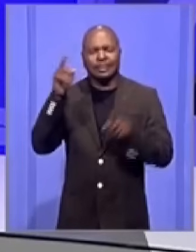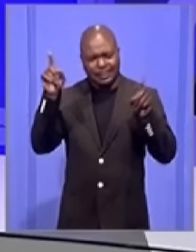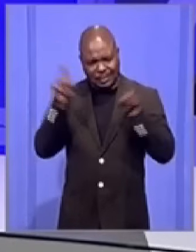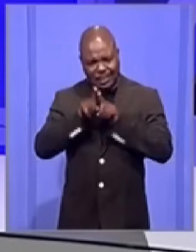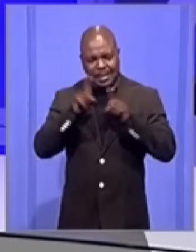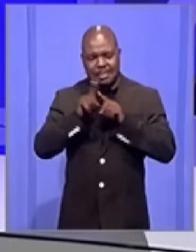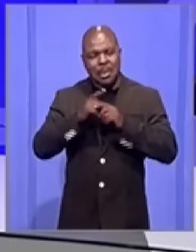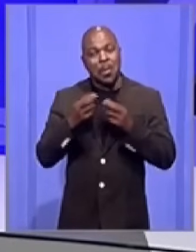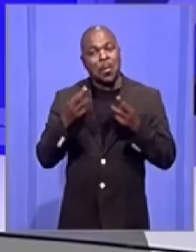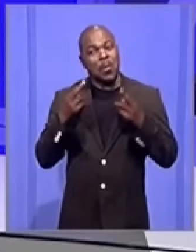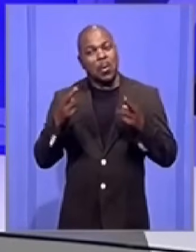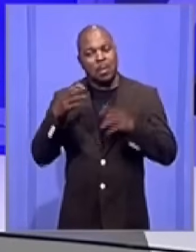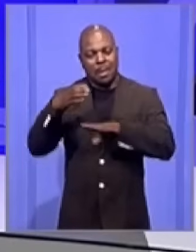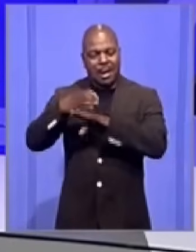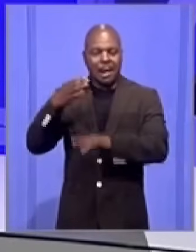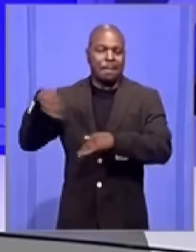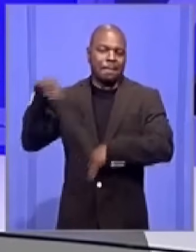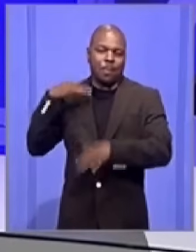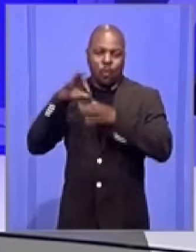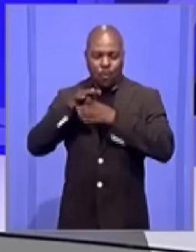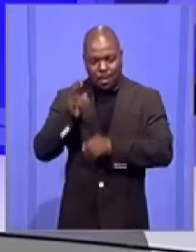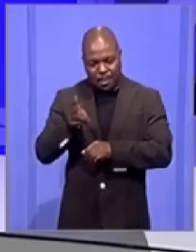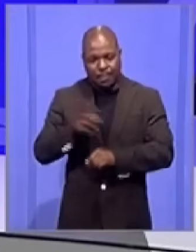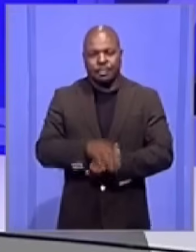ya gore sefoka se boa gae.